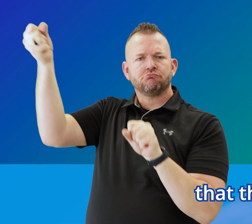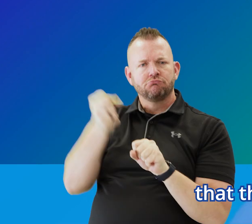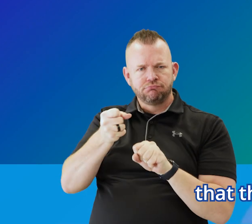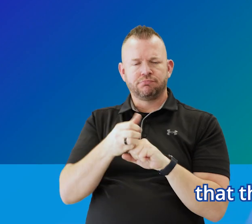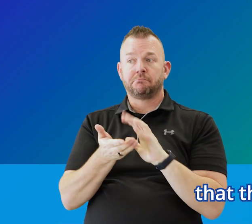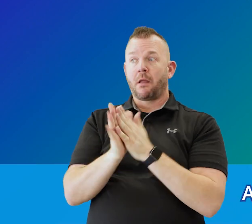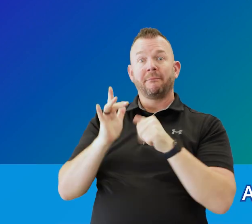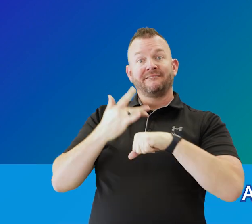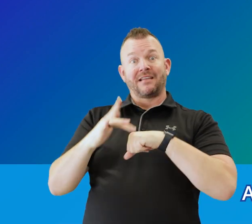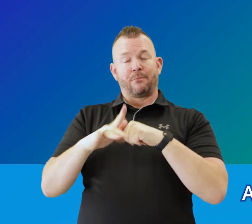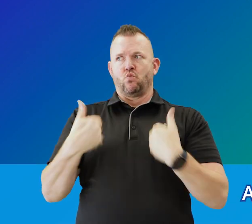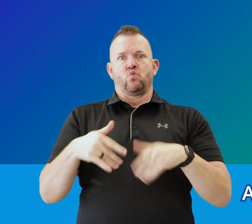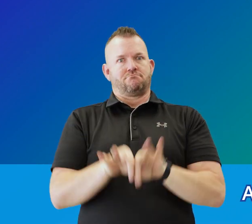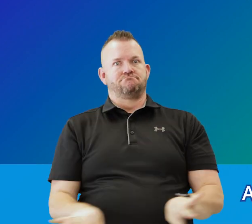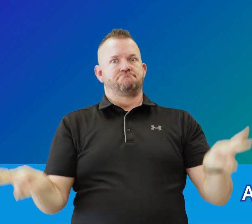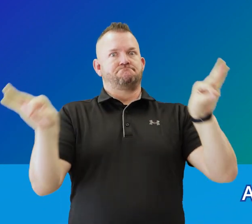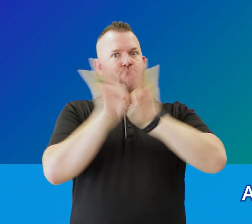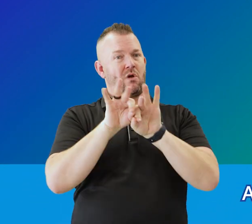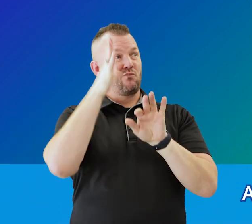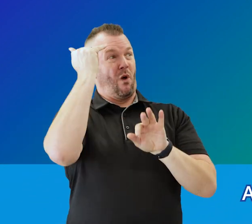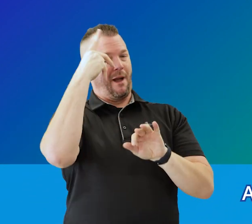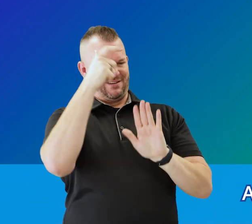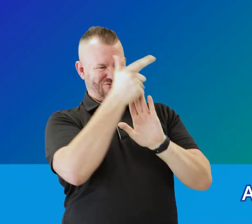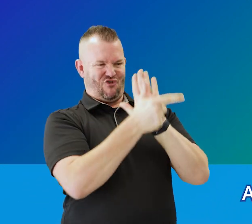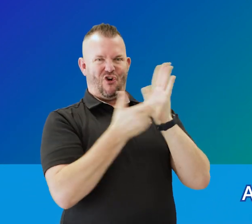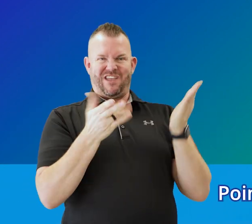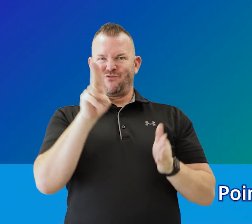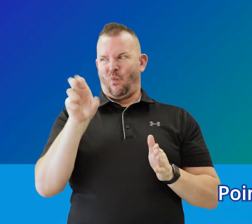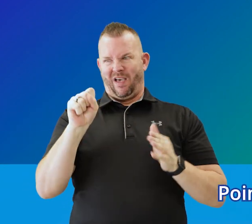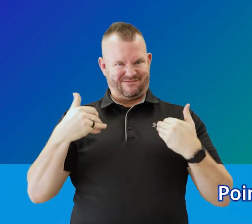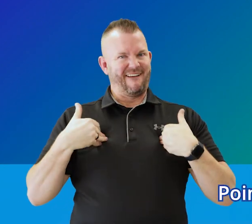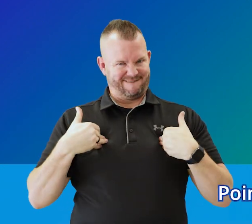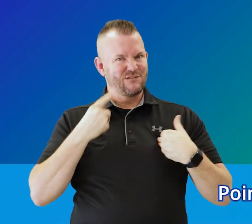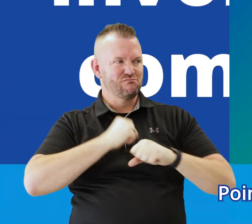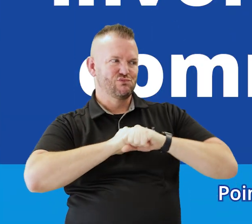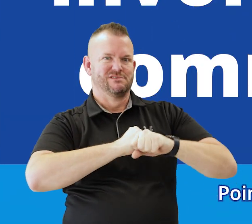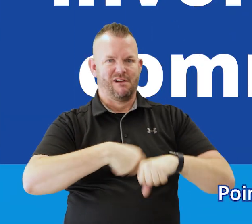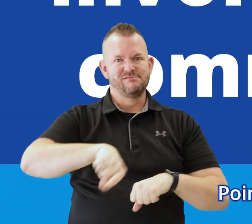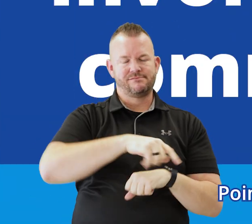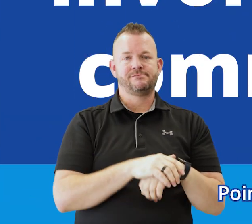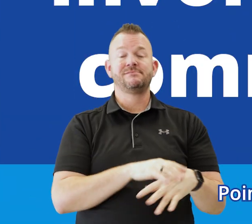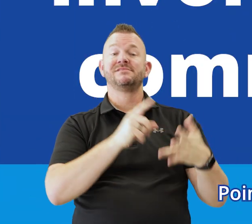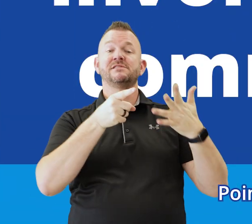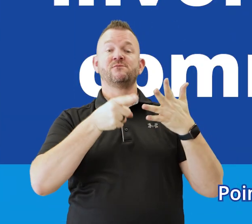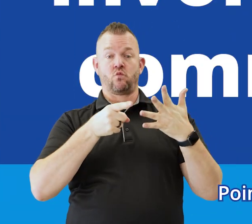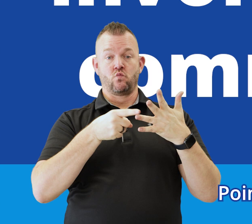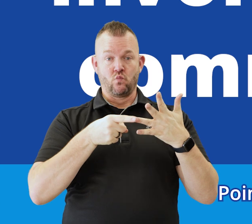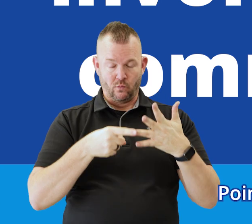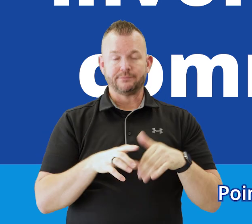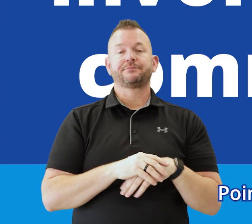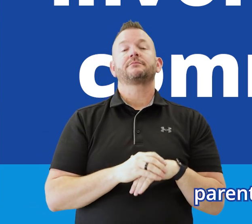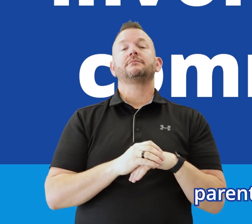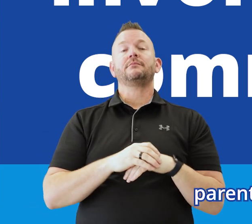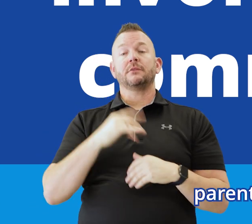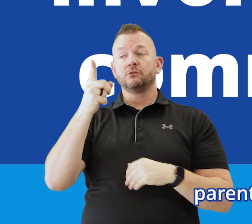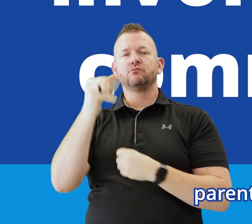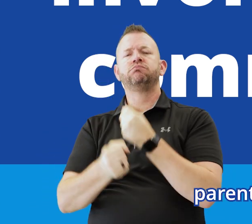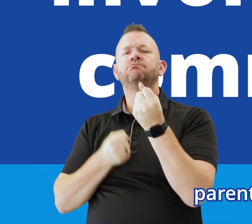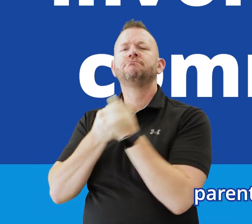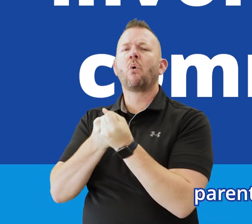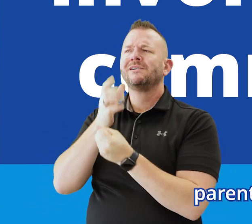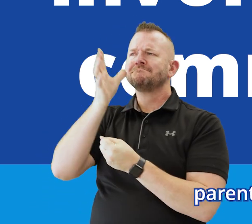made available, and it's the law here in the US. Point number 4, actively support